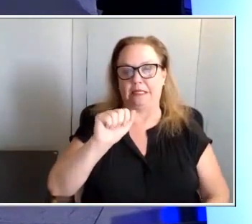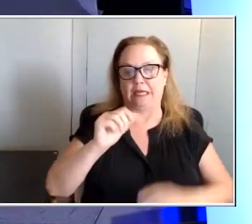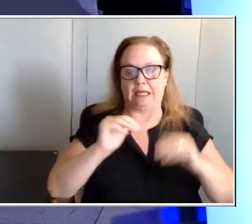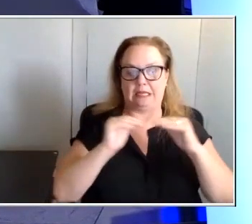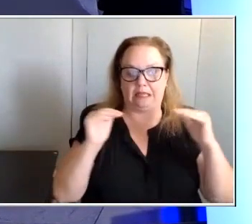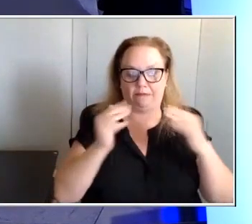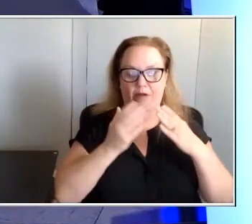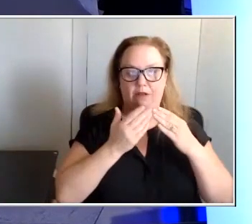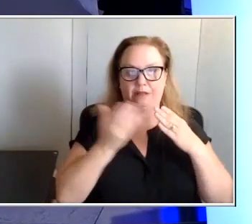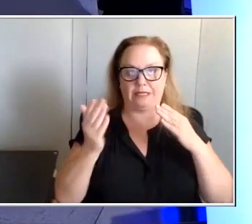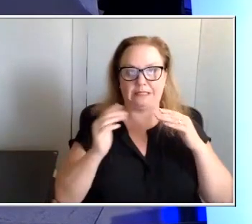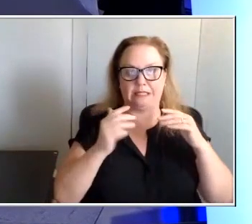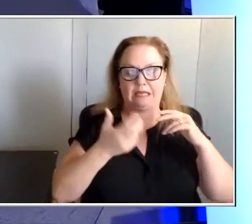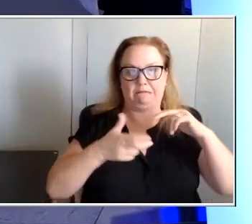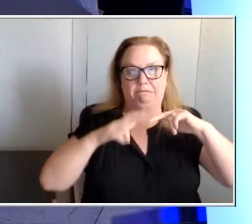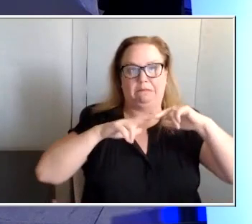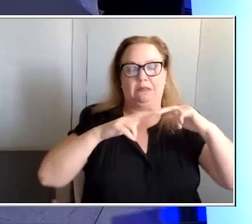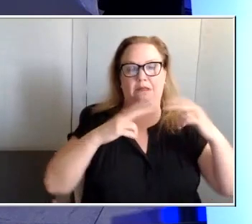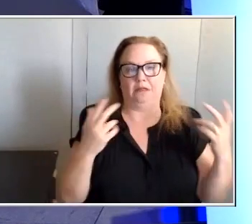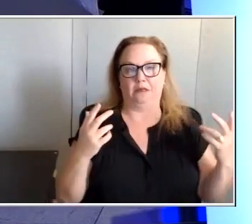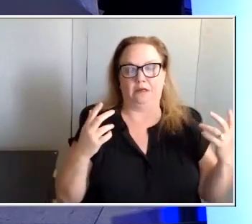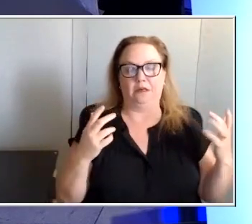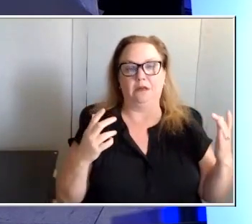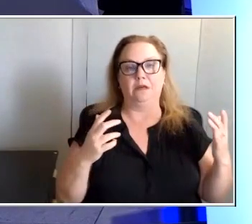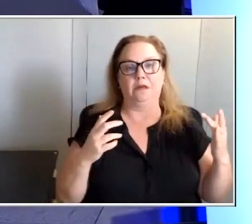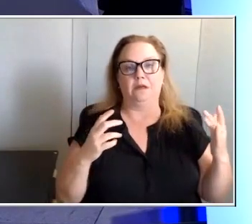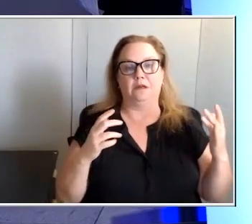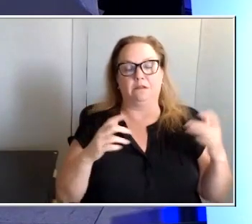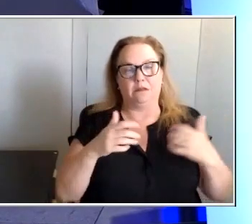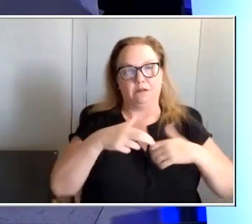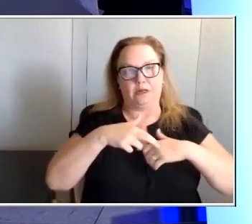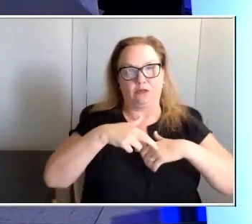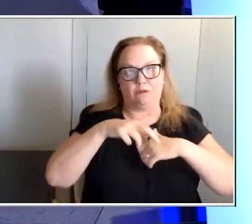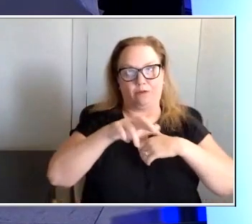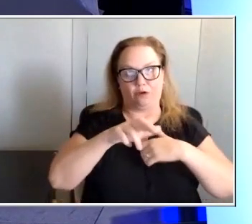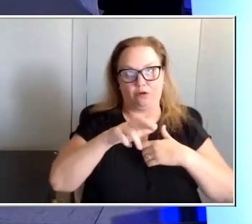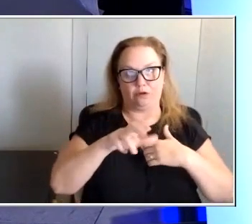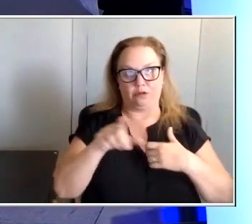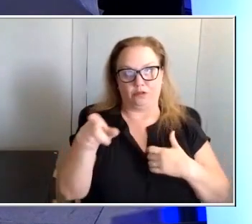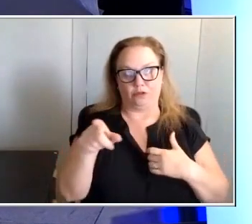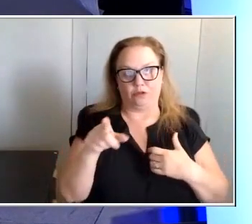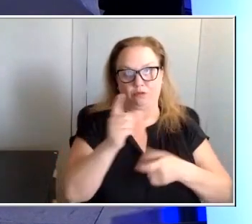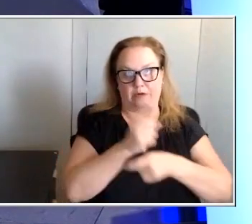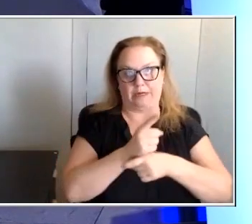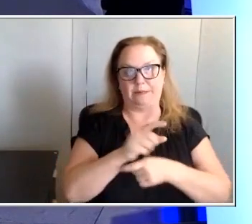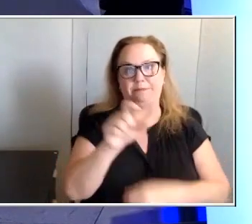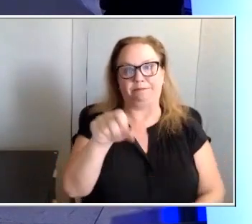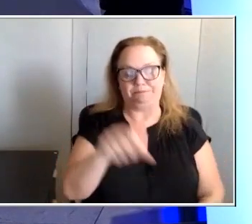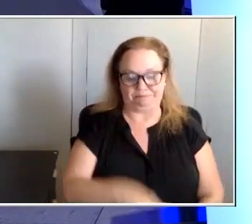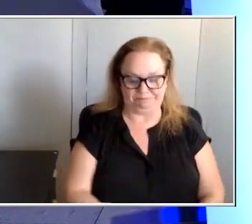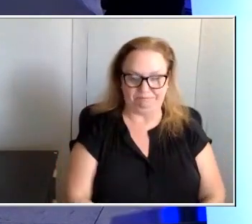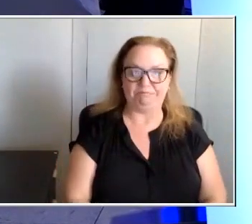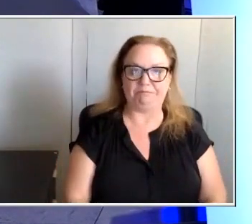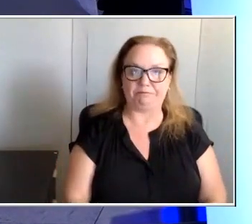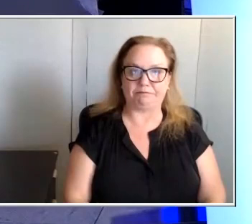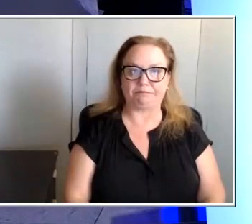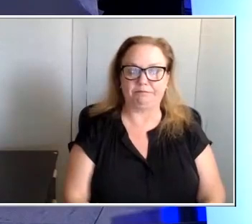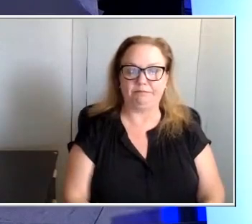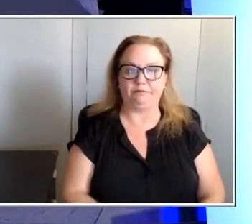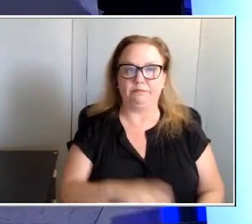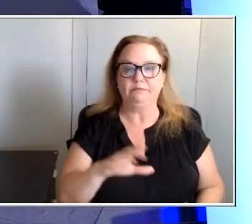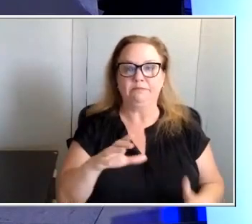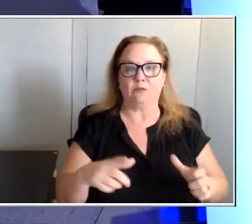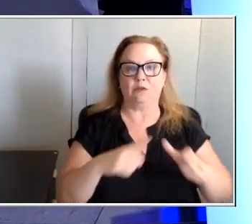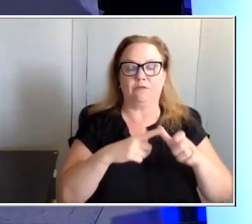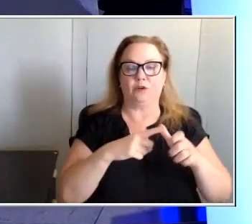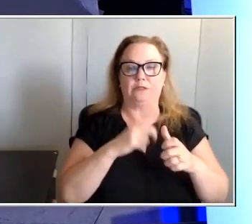bit elevated, and the next referral is to you, is that right? That's correct. And then what are you going to do when you first see patients